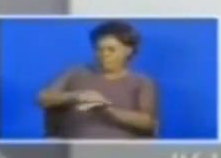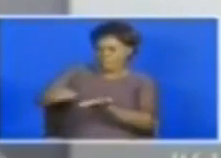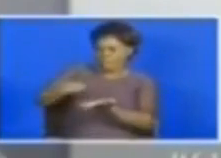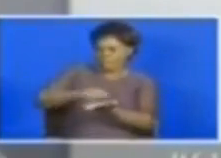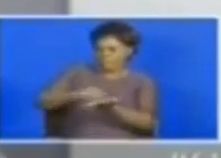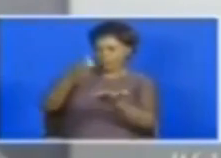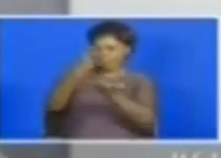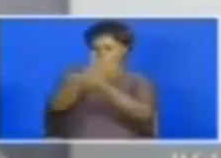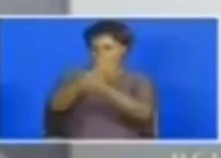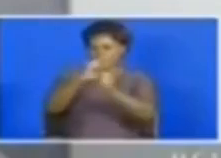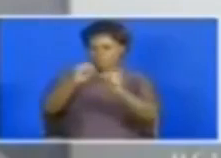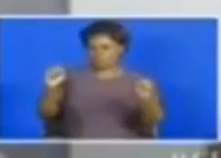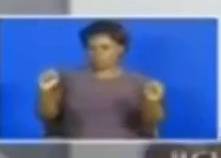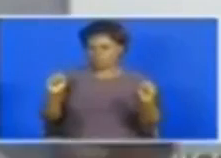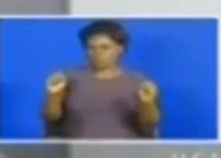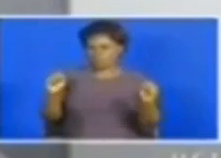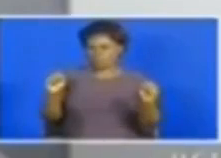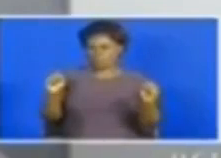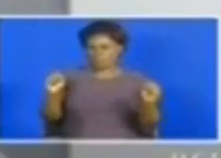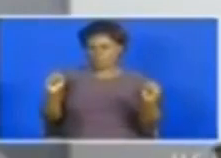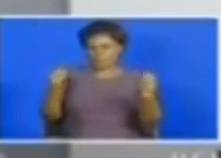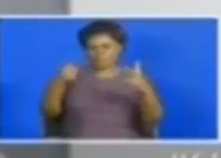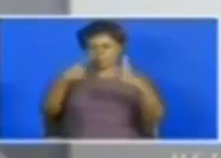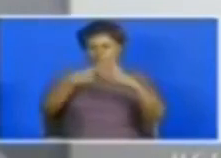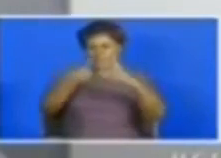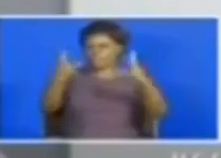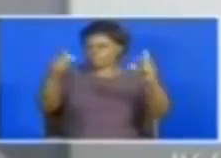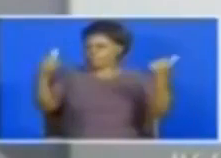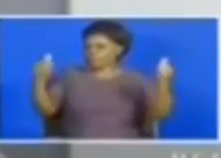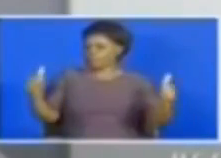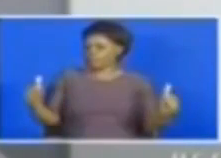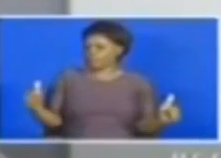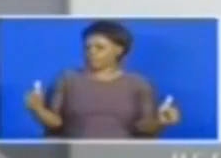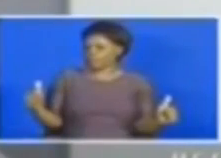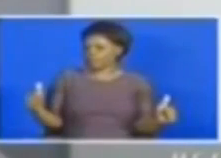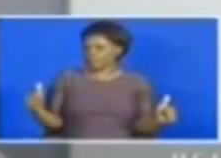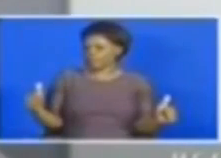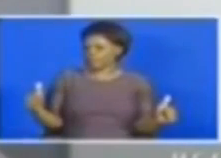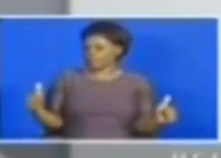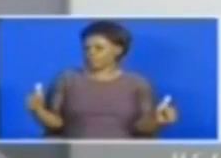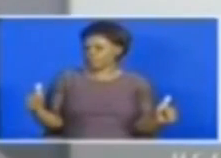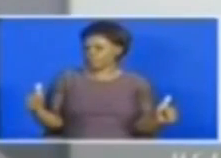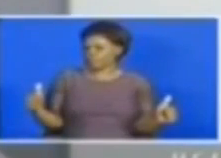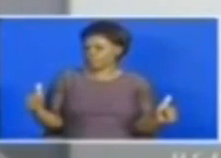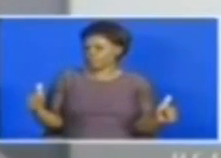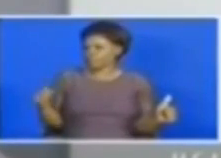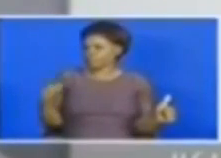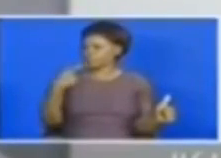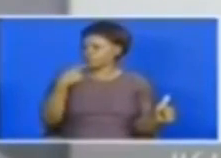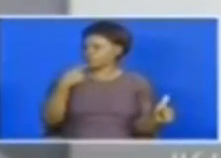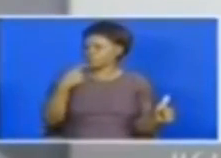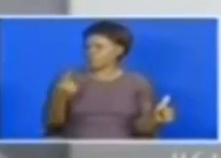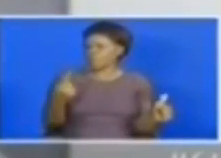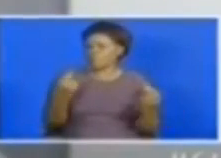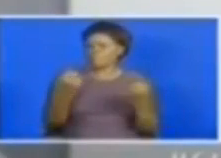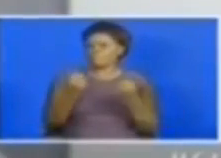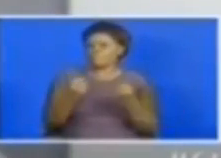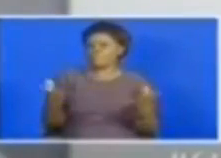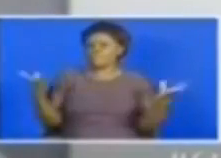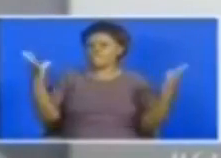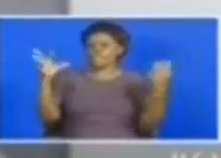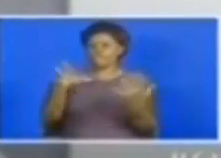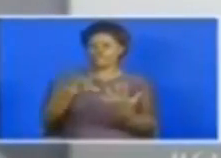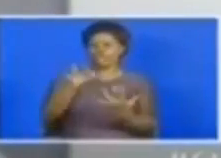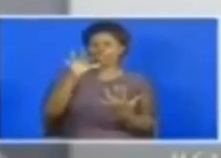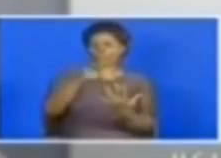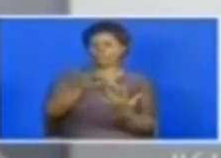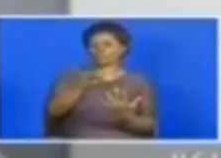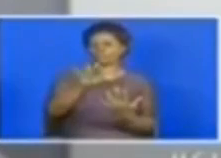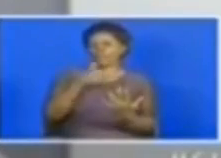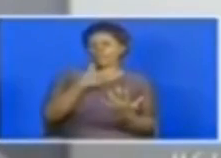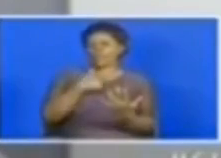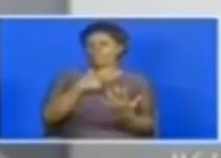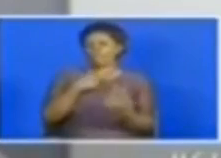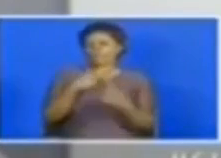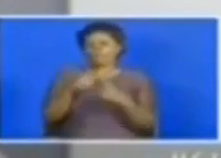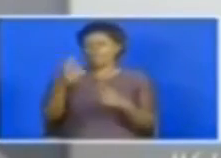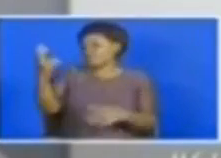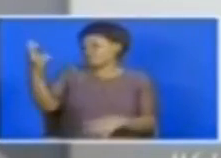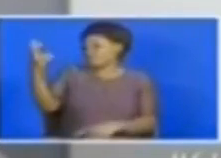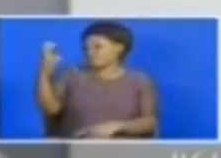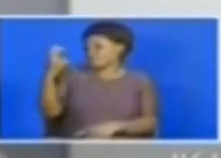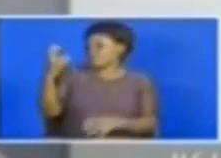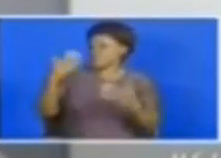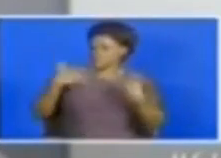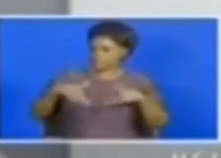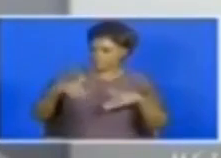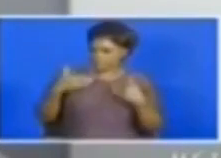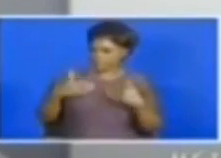presidential ballot papers still hangs in the balance. I know you talked about a number of options that you were looking at, but for our viewers watching